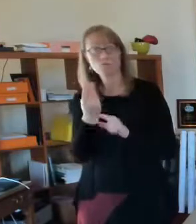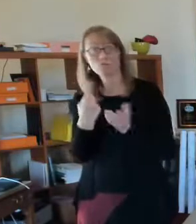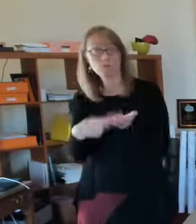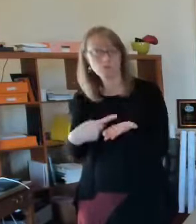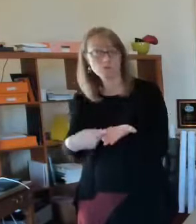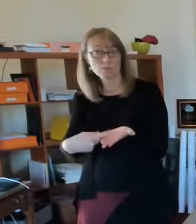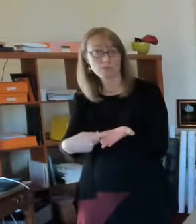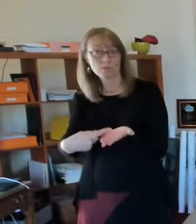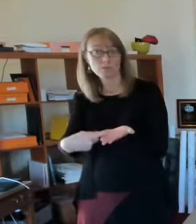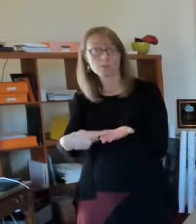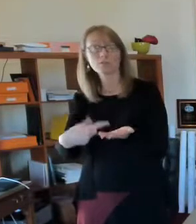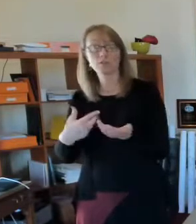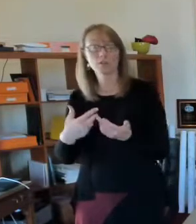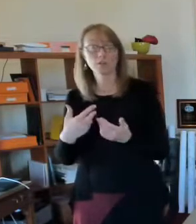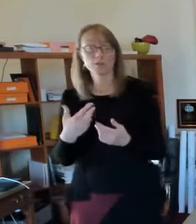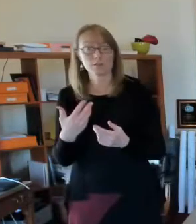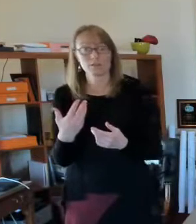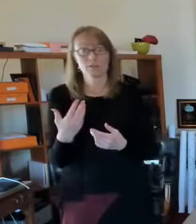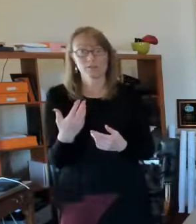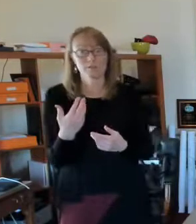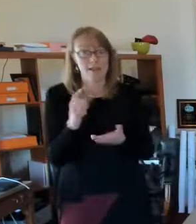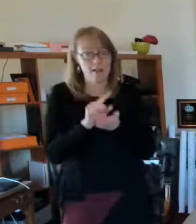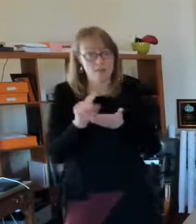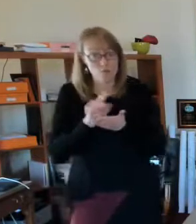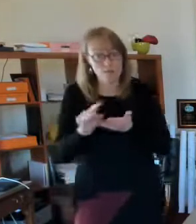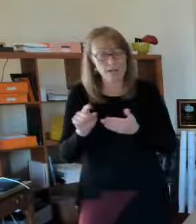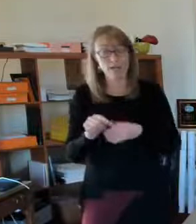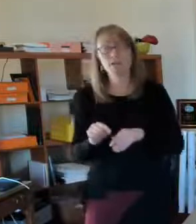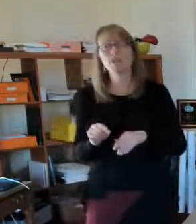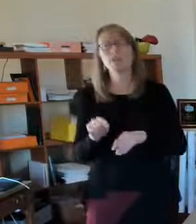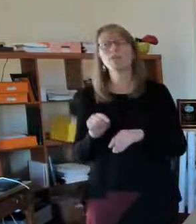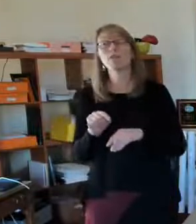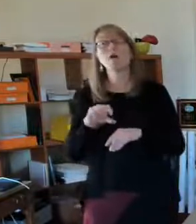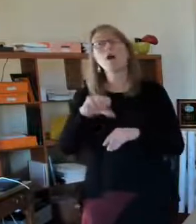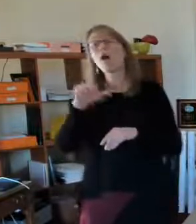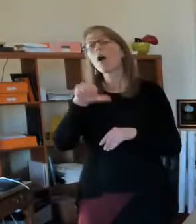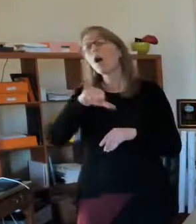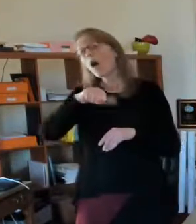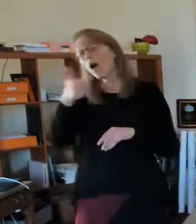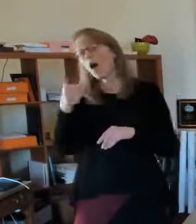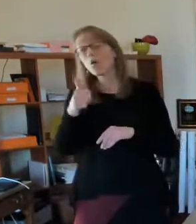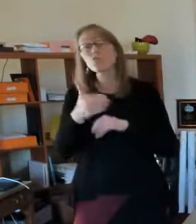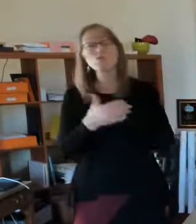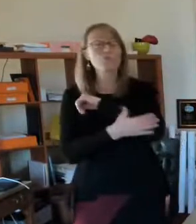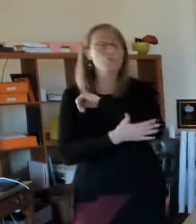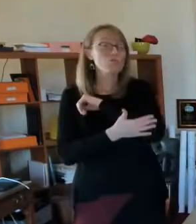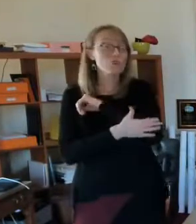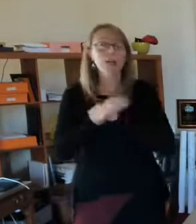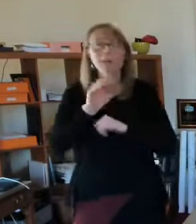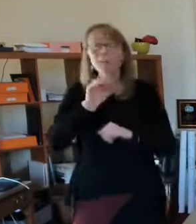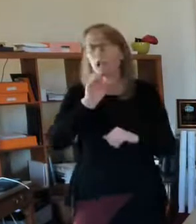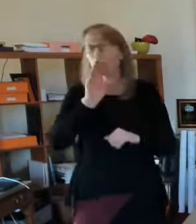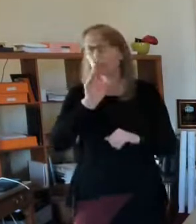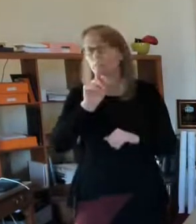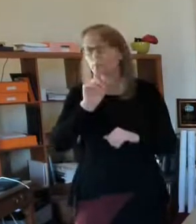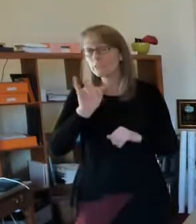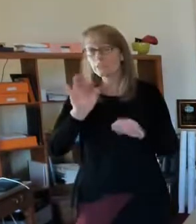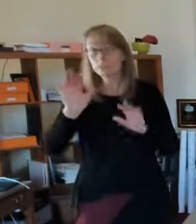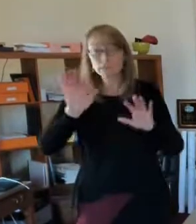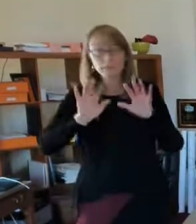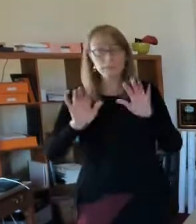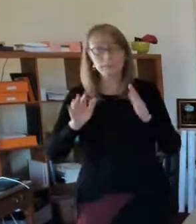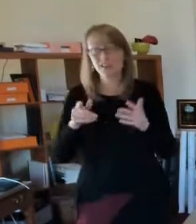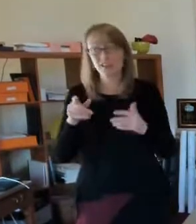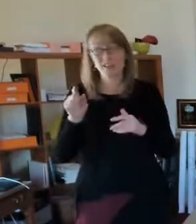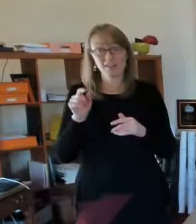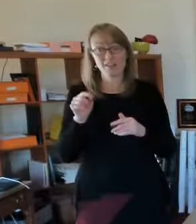Those counties because we have no statewide direction in terms of mask mandates, each